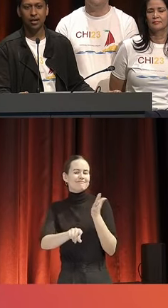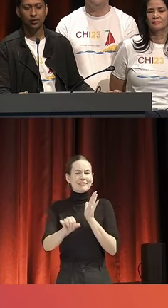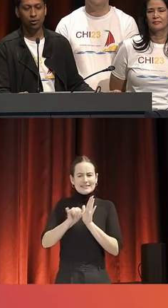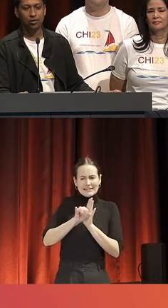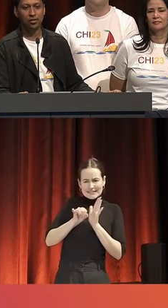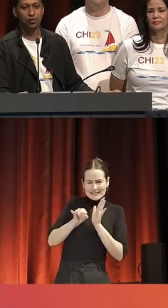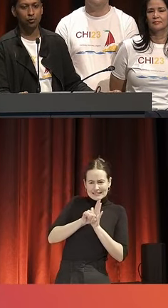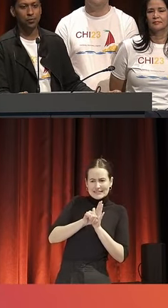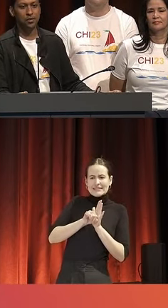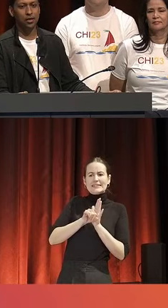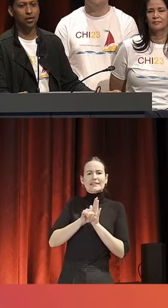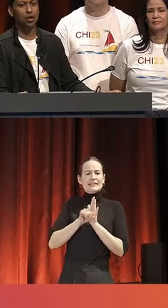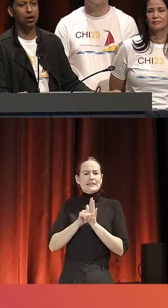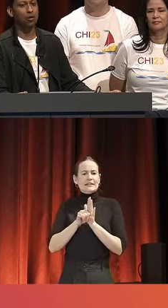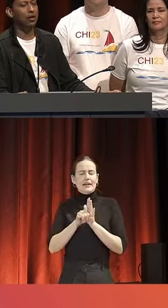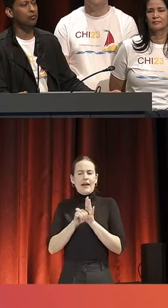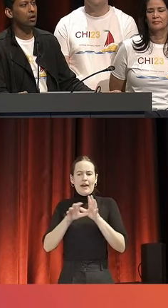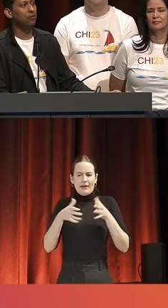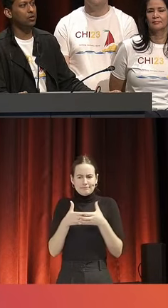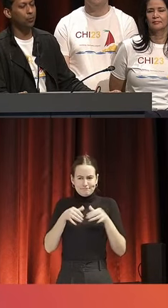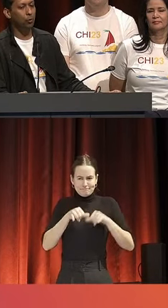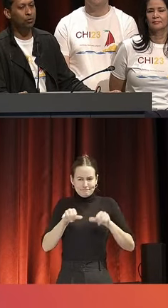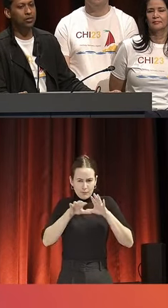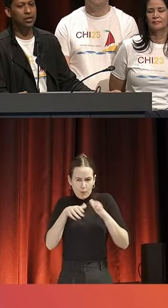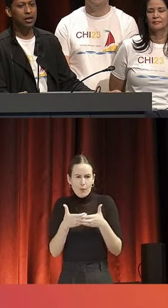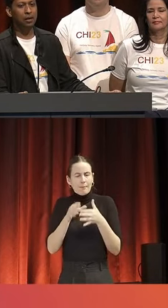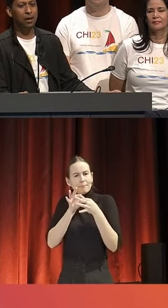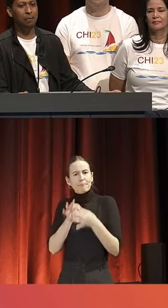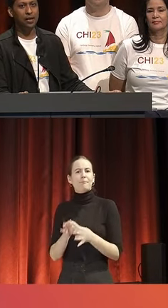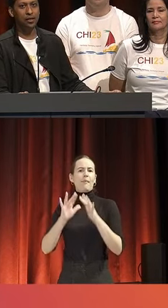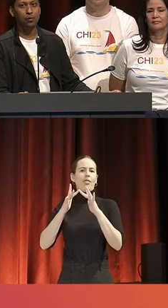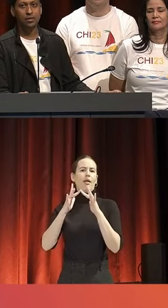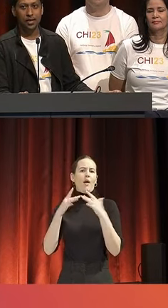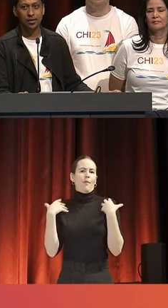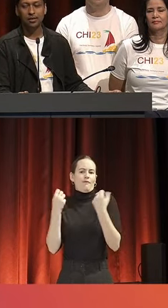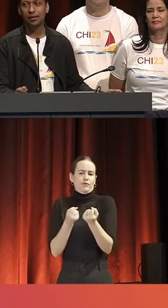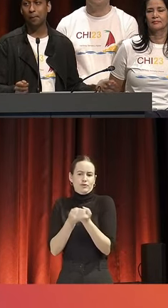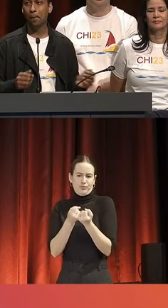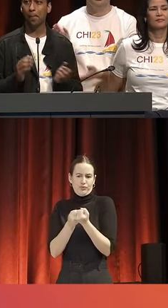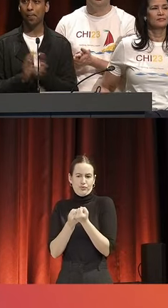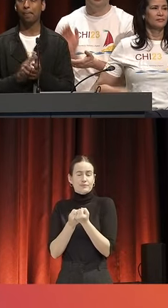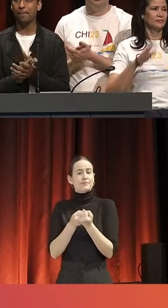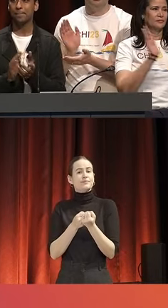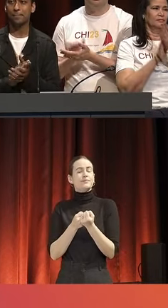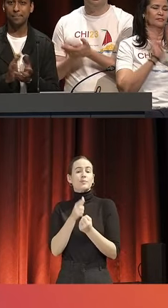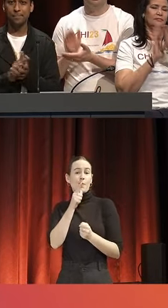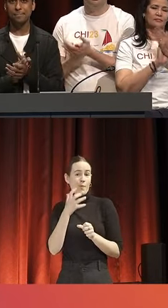and heterogeneous groups in online recovery support, by Matthew Zent.